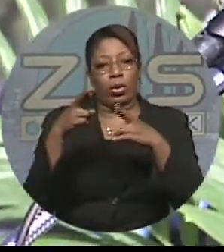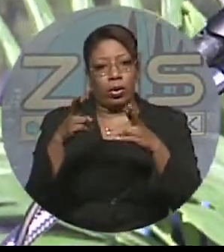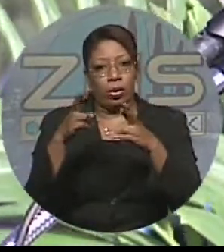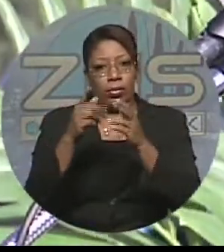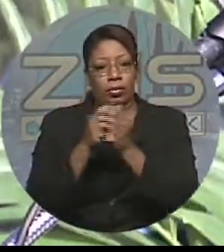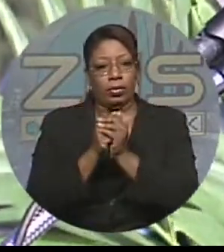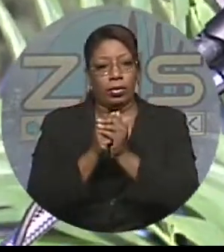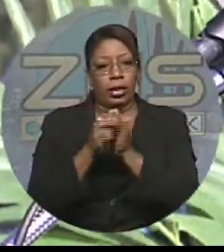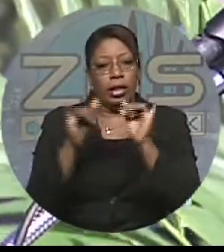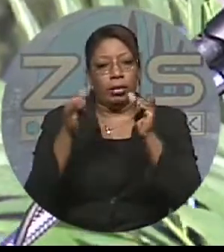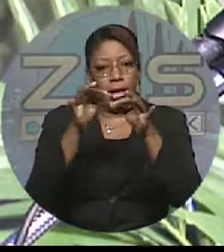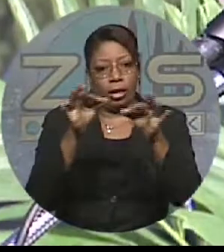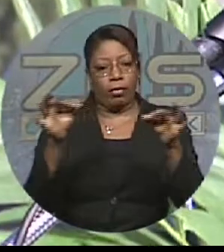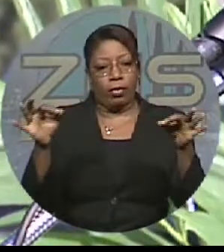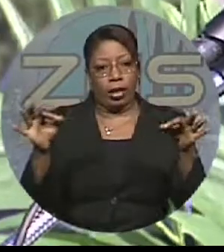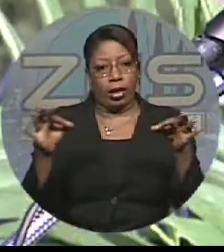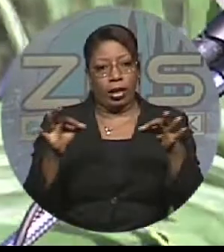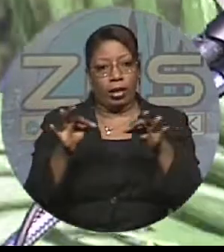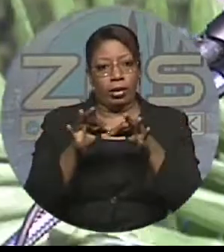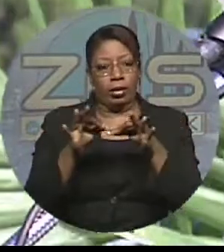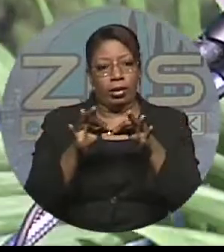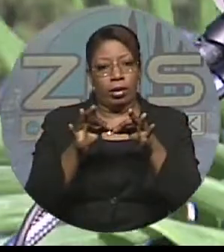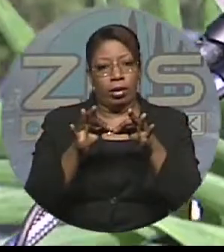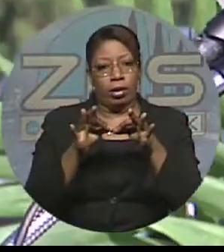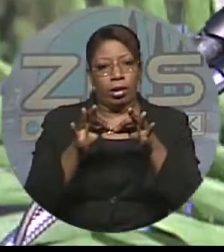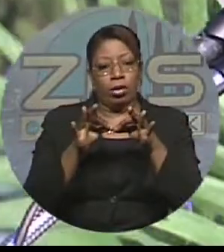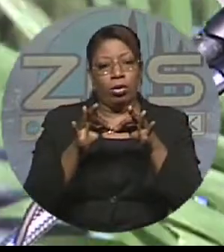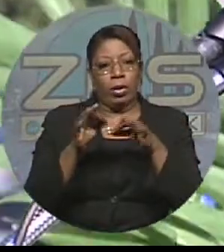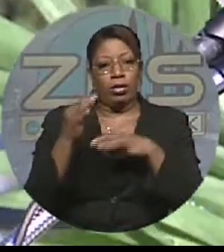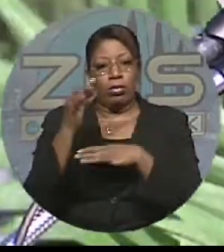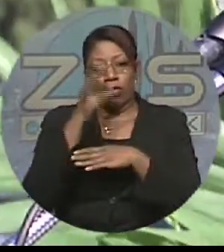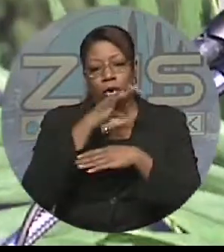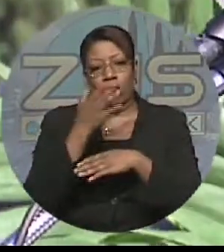The playing field area will be artificial turf,